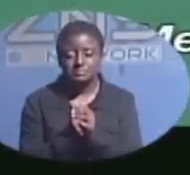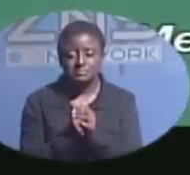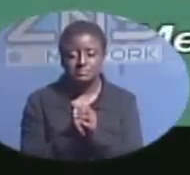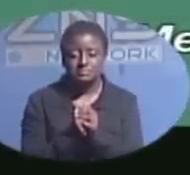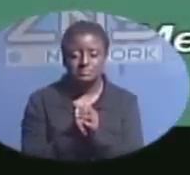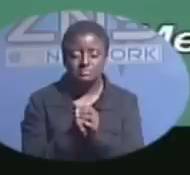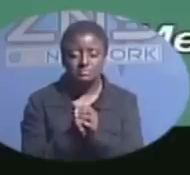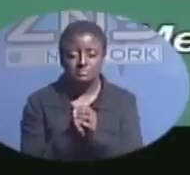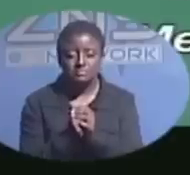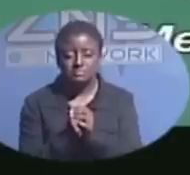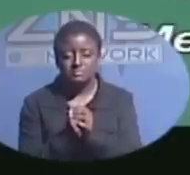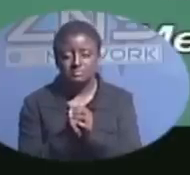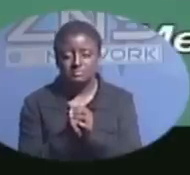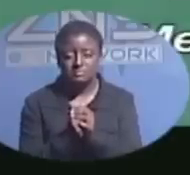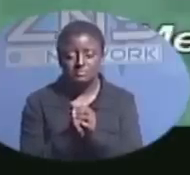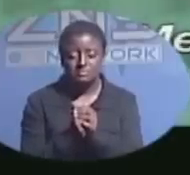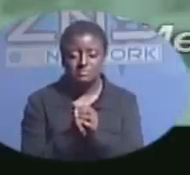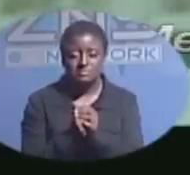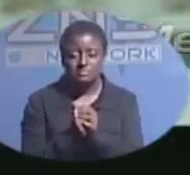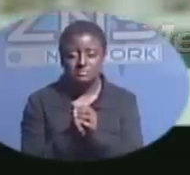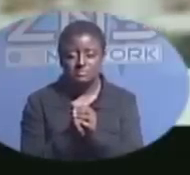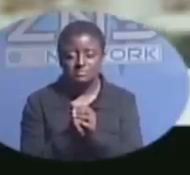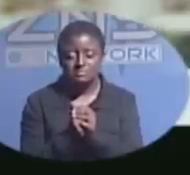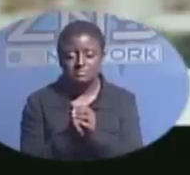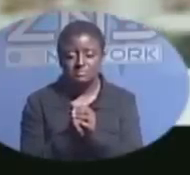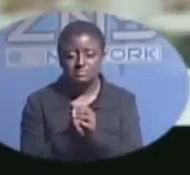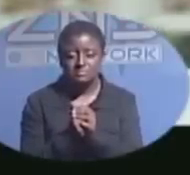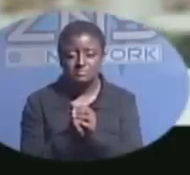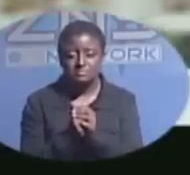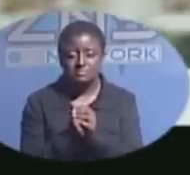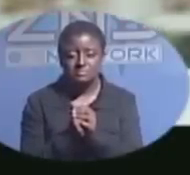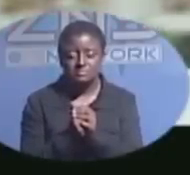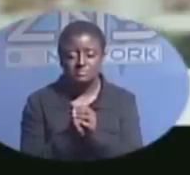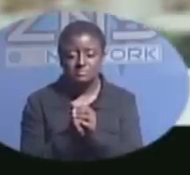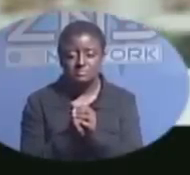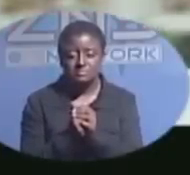with Julian Gibson from Medellin, Colombia was brought to you by Phil's Food Service.